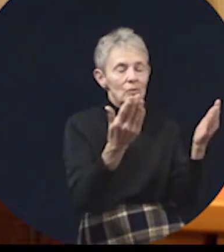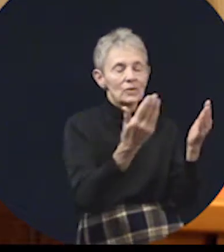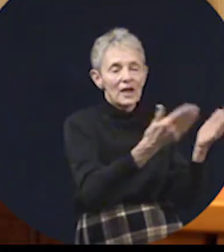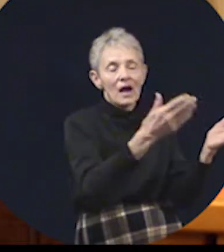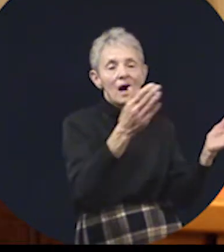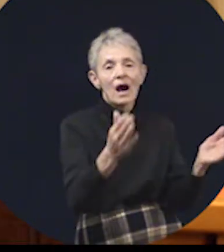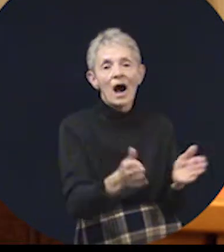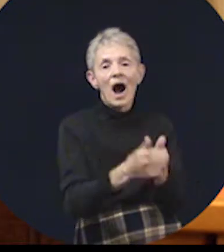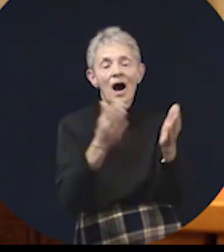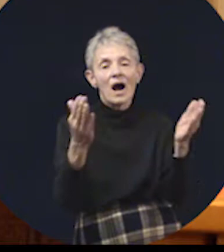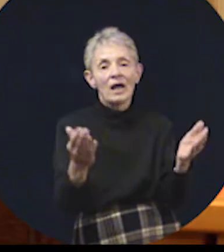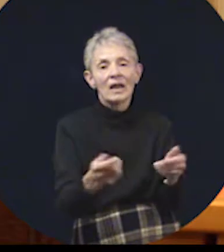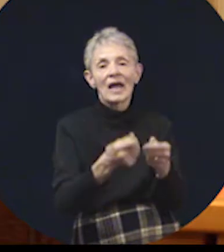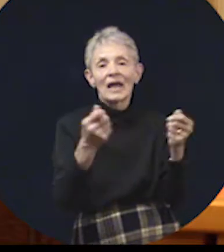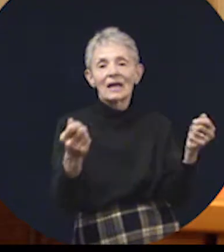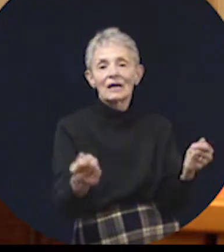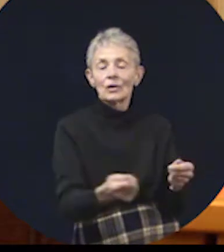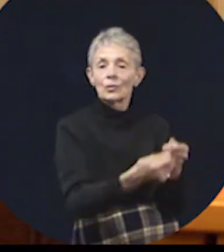alleluia,